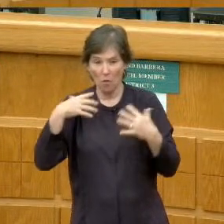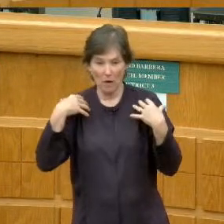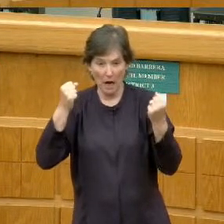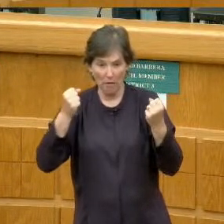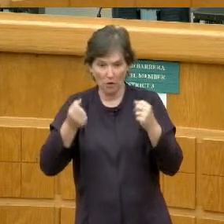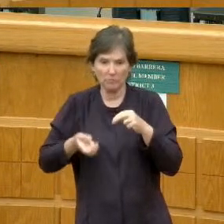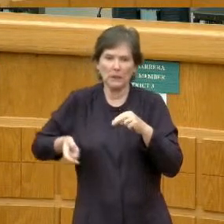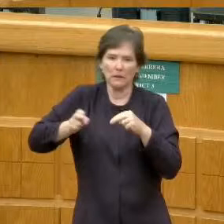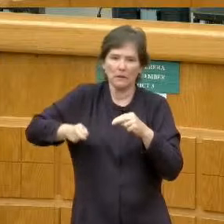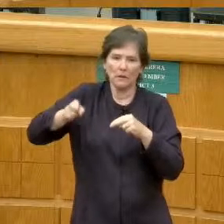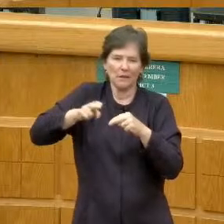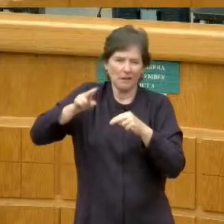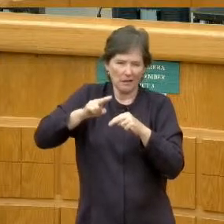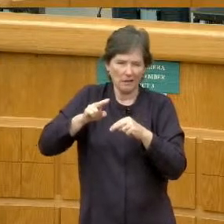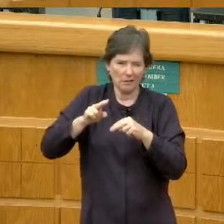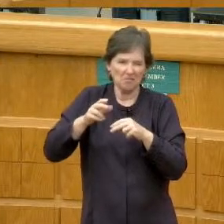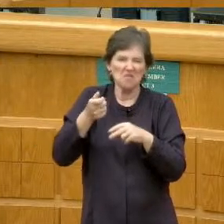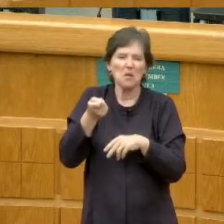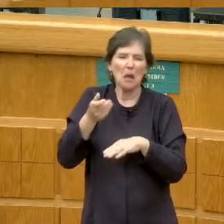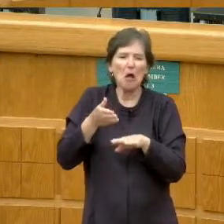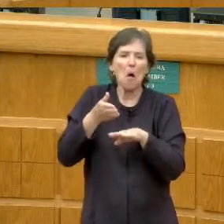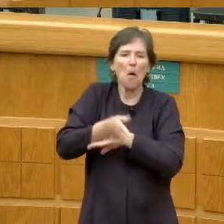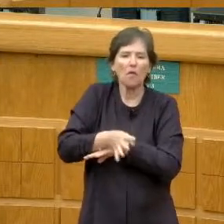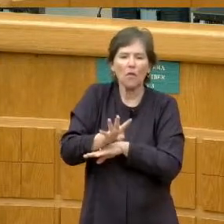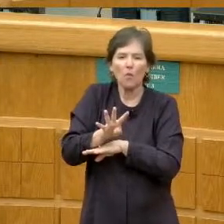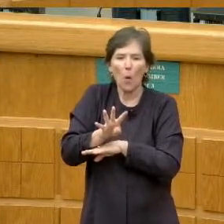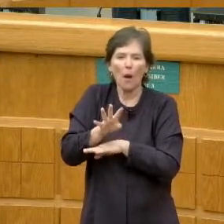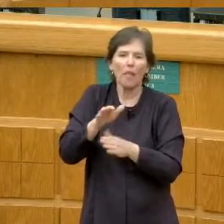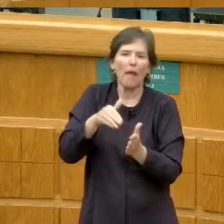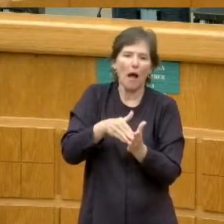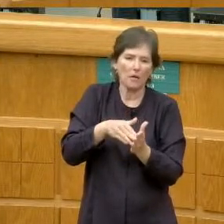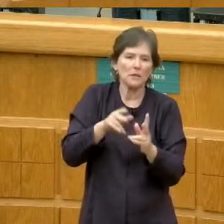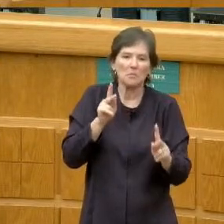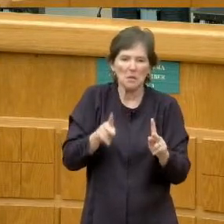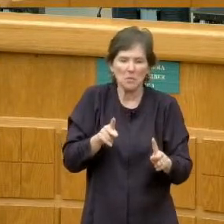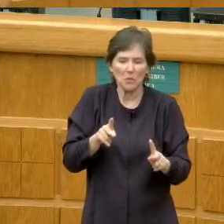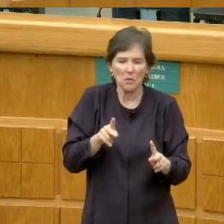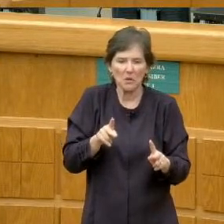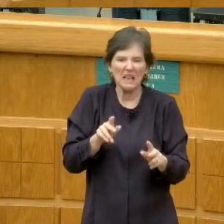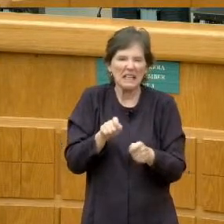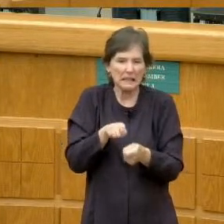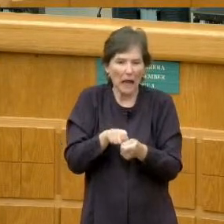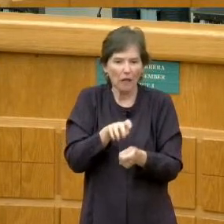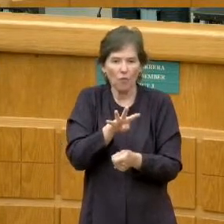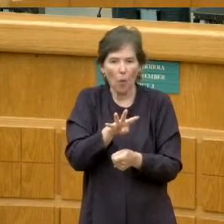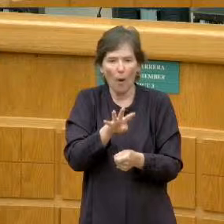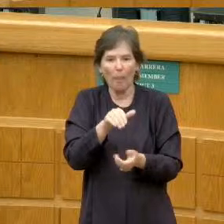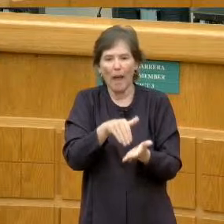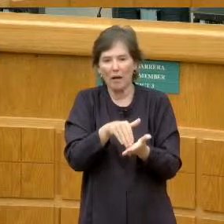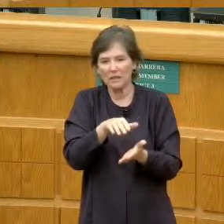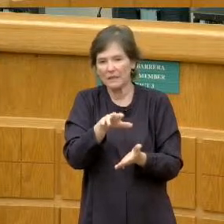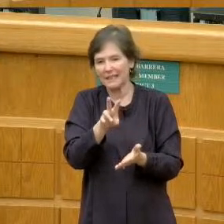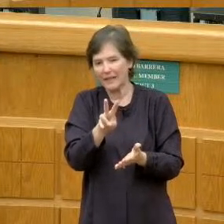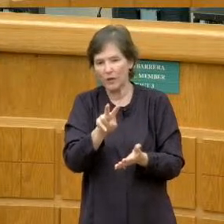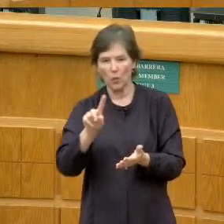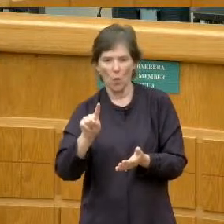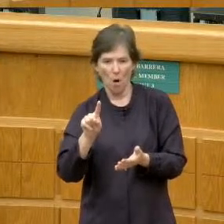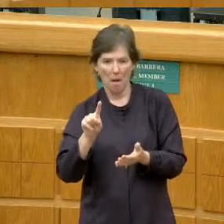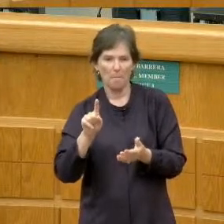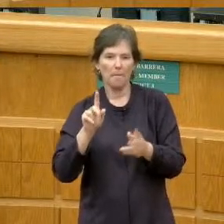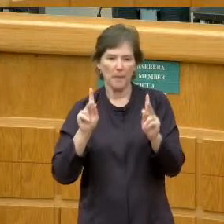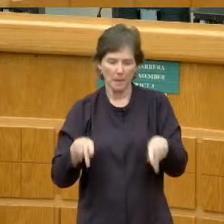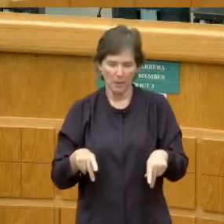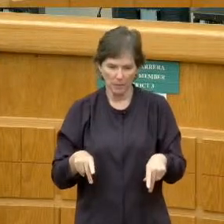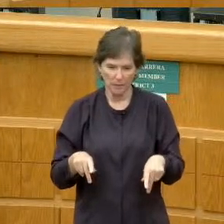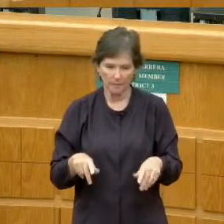status. So a little over 4,000 people, 4,071. And then 64% of all the cases